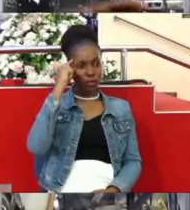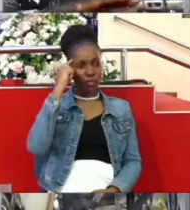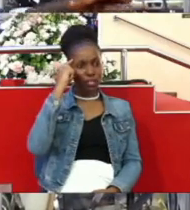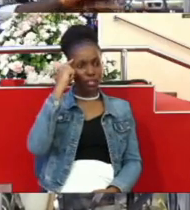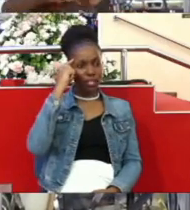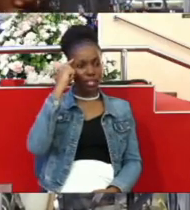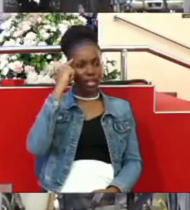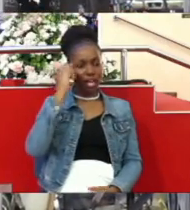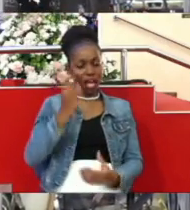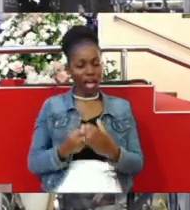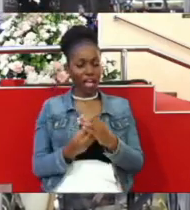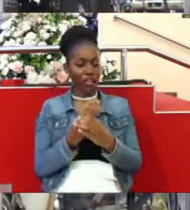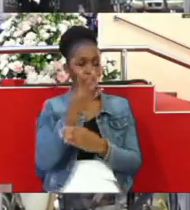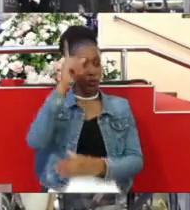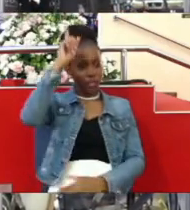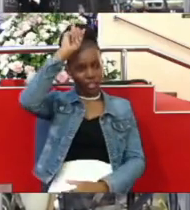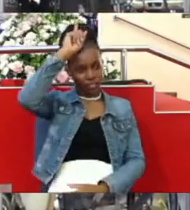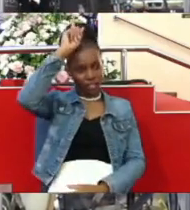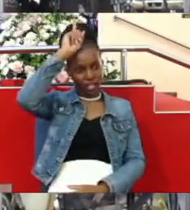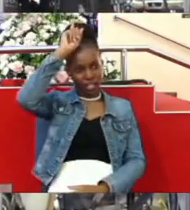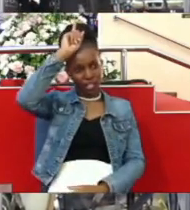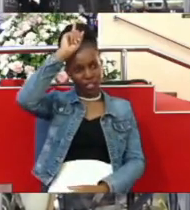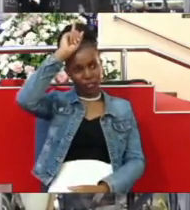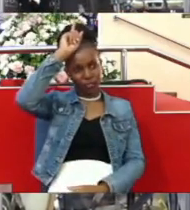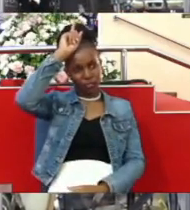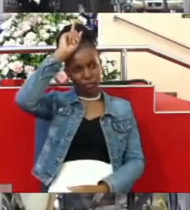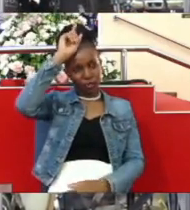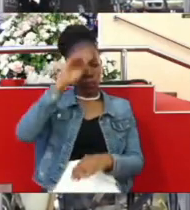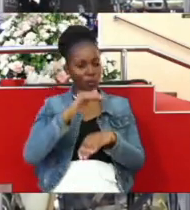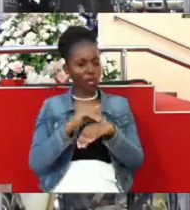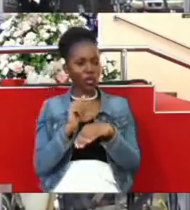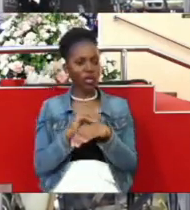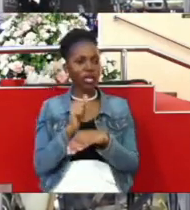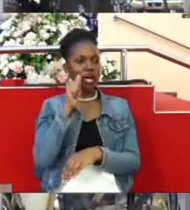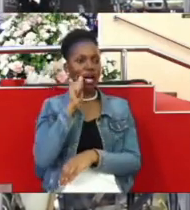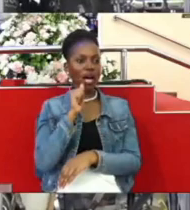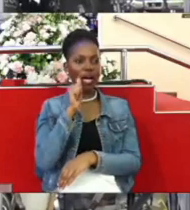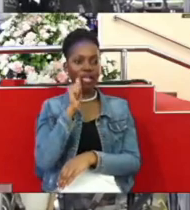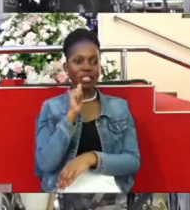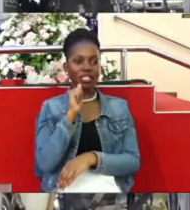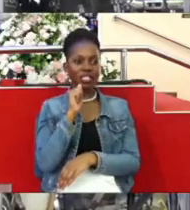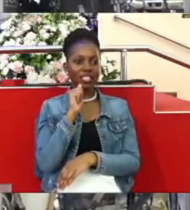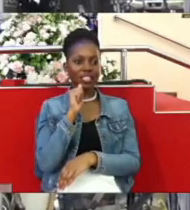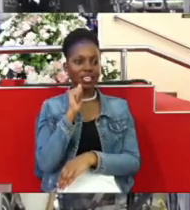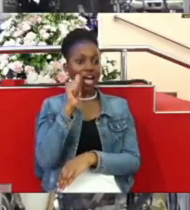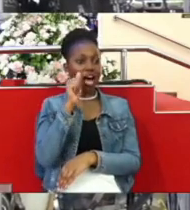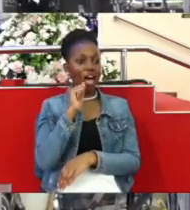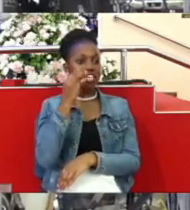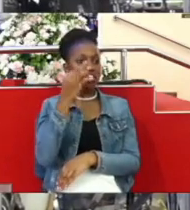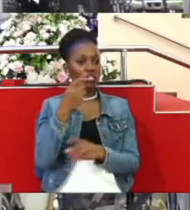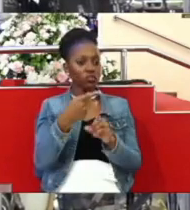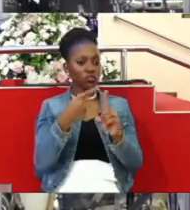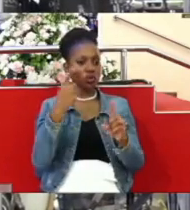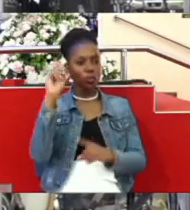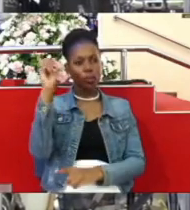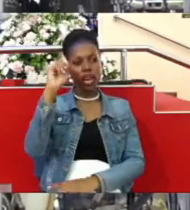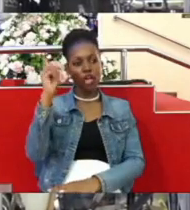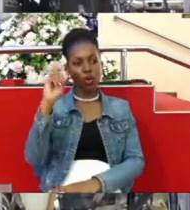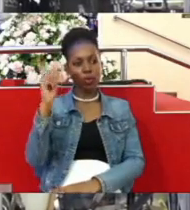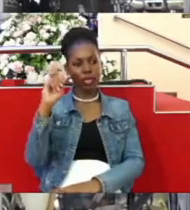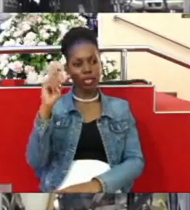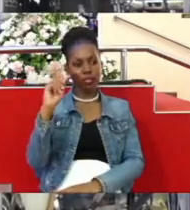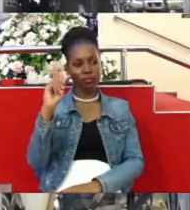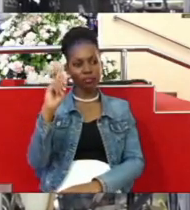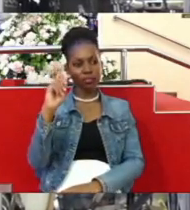sababu mimi nilikuwa kule mashambani. We used to call her Tatwana Irofi. Tulikuwa tunamuita shangazi wa